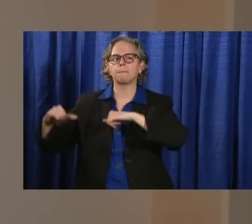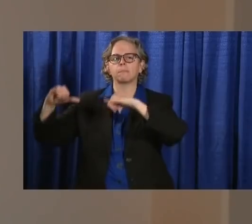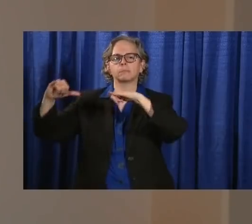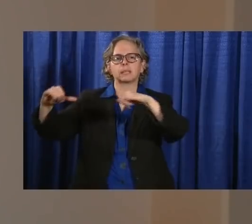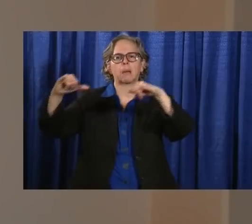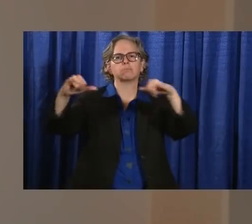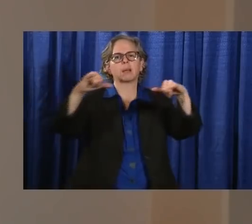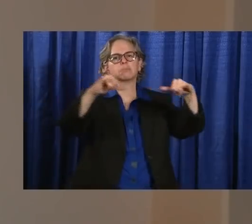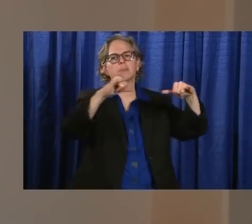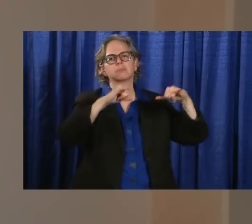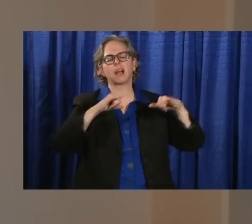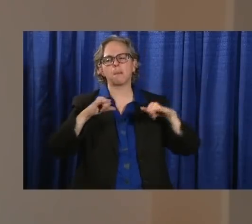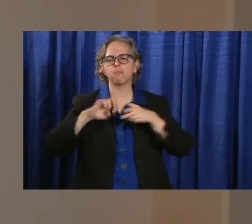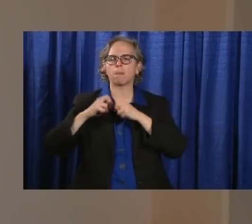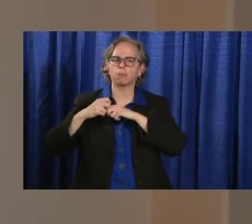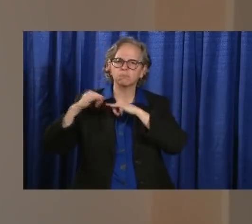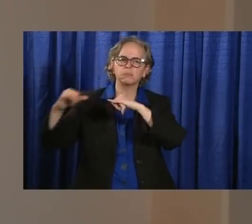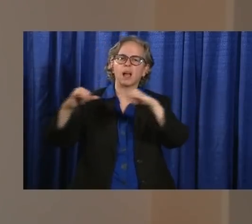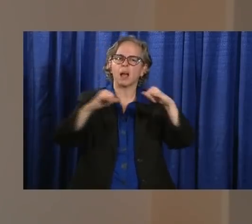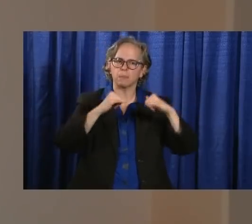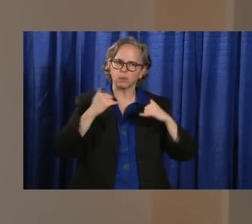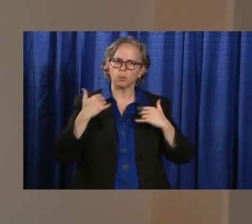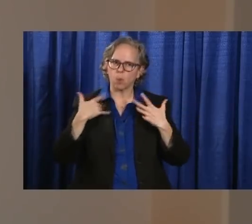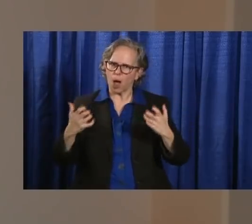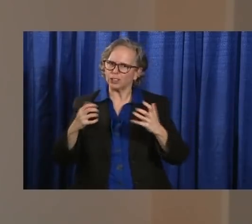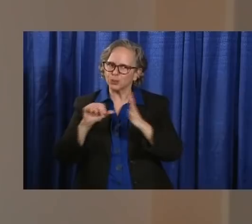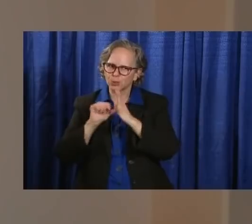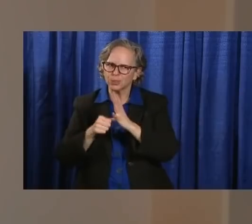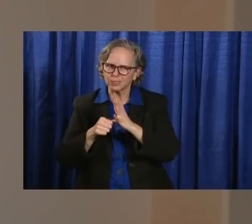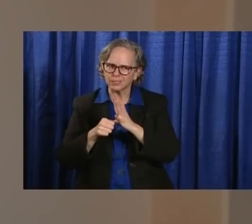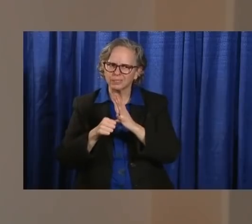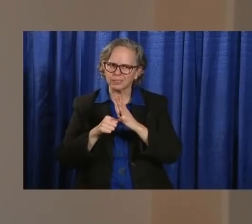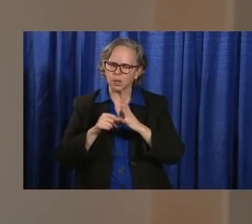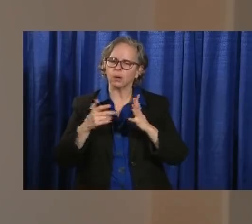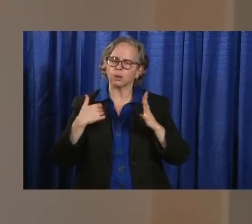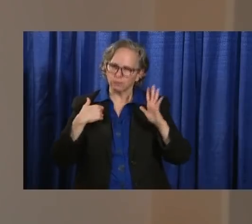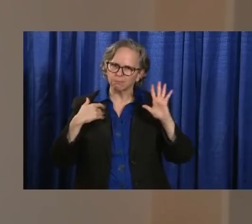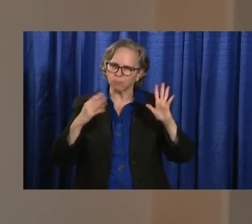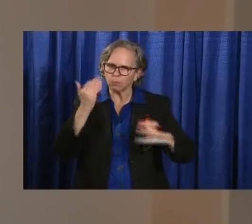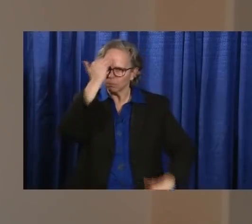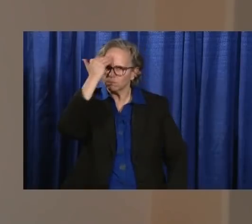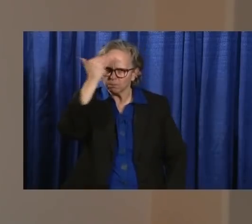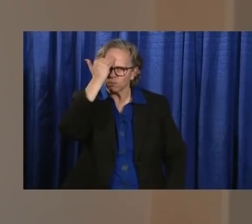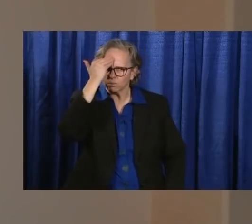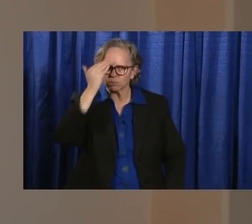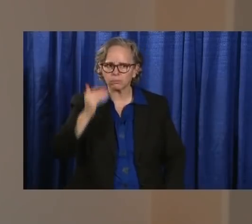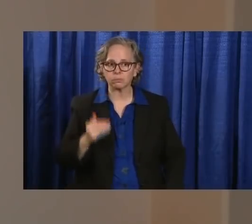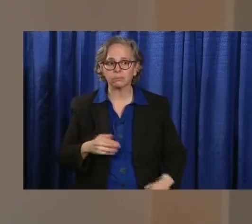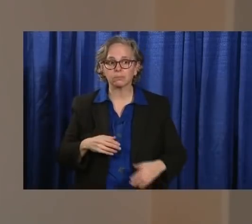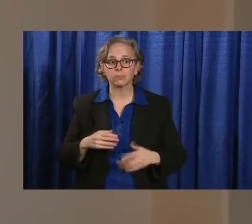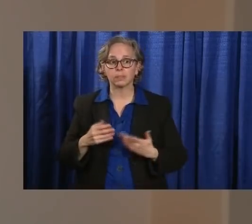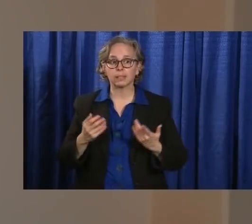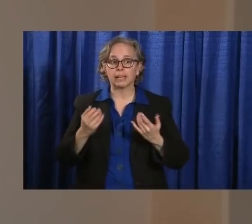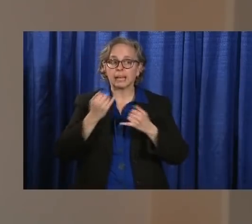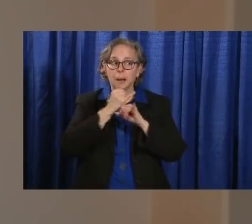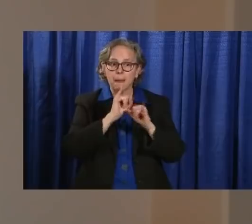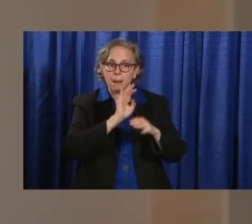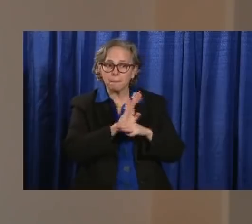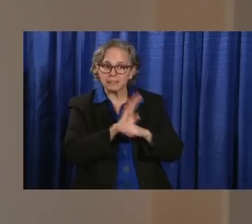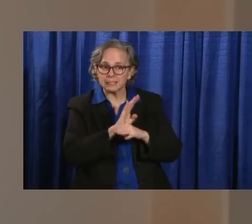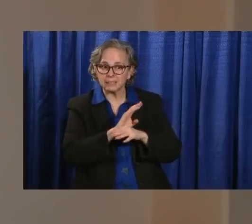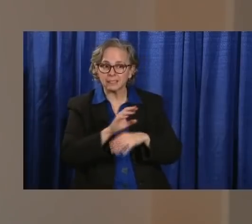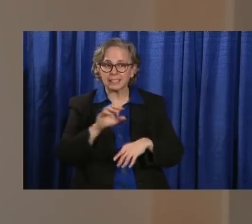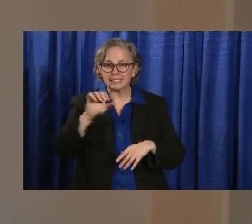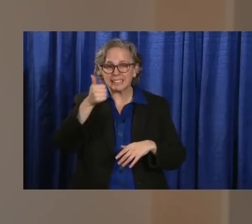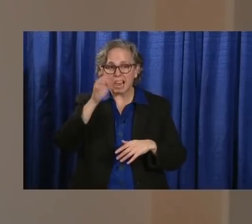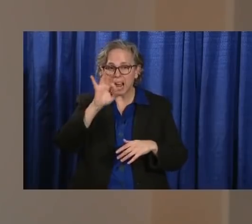let me be clear on one aspect of this. With independent businesses, 1099 employees,